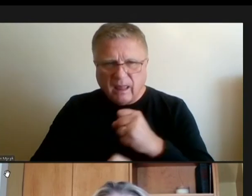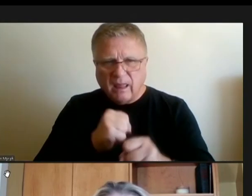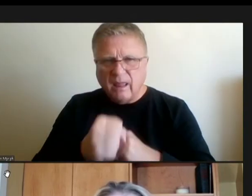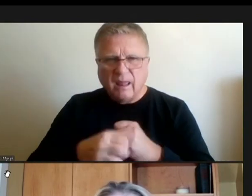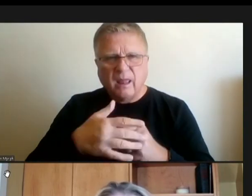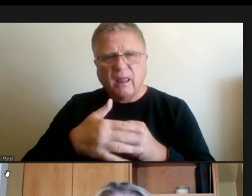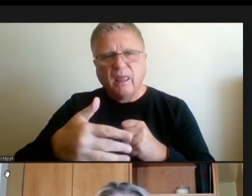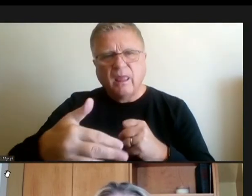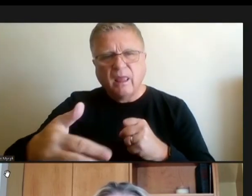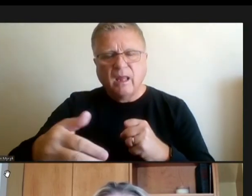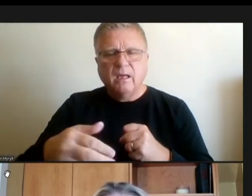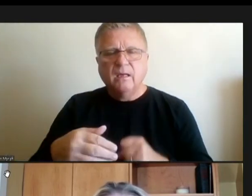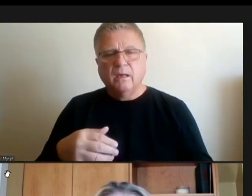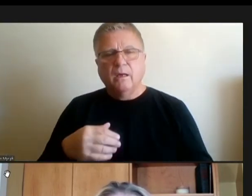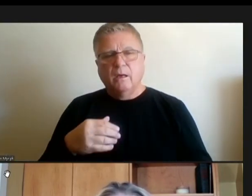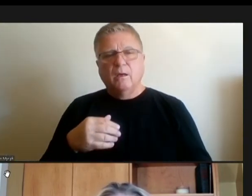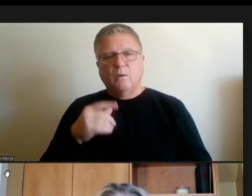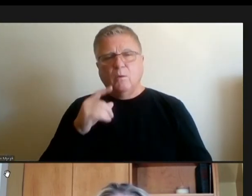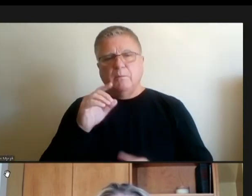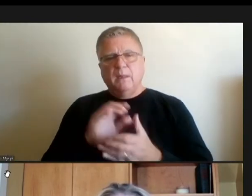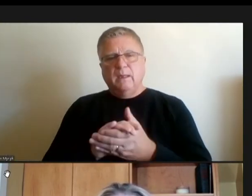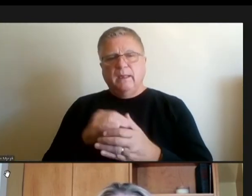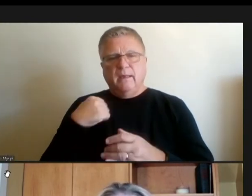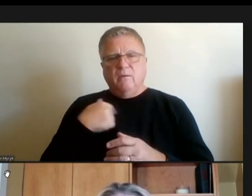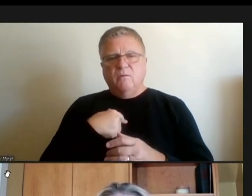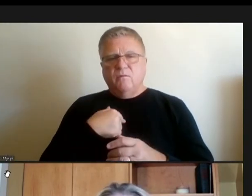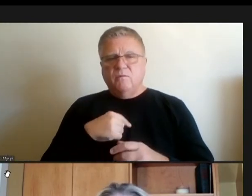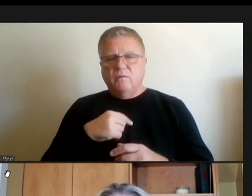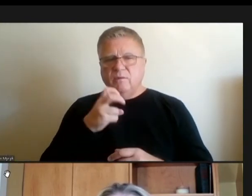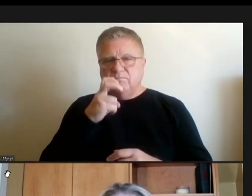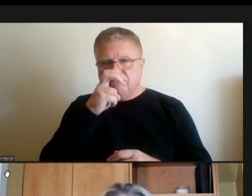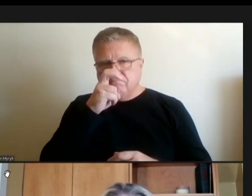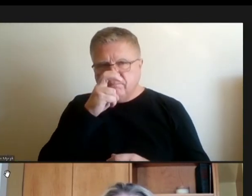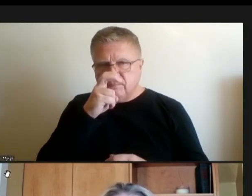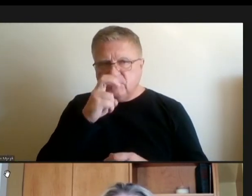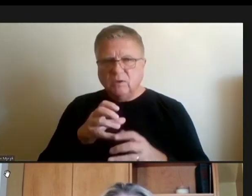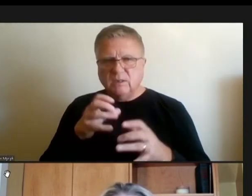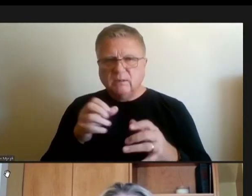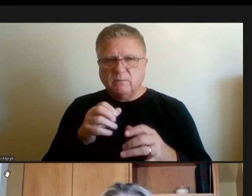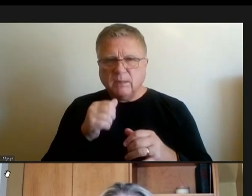believe we have tightened the belt as much as feasible.